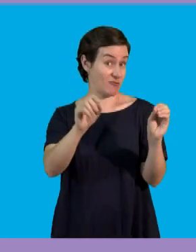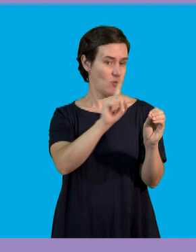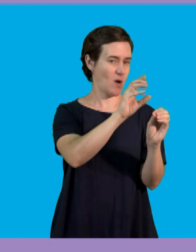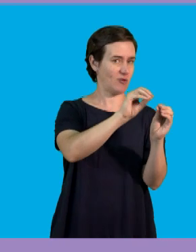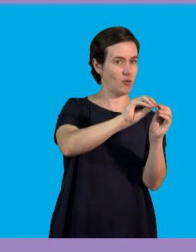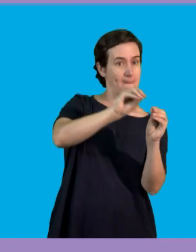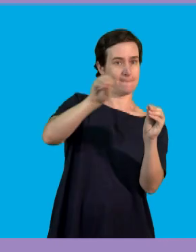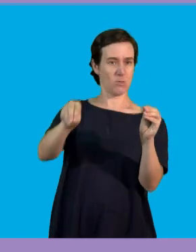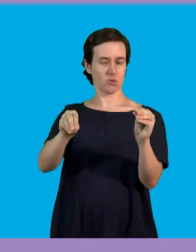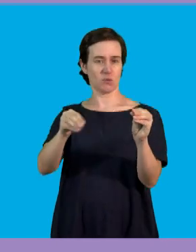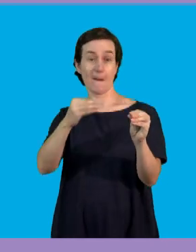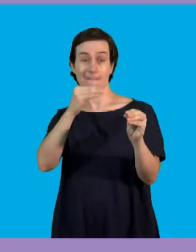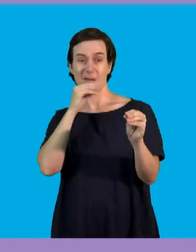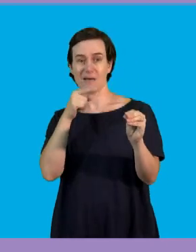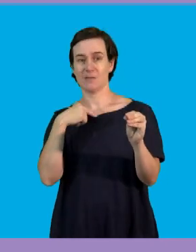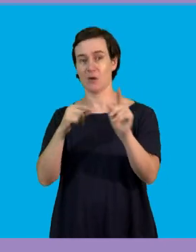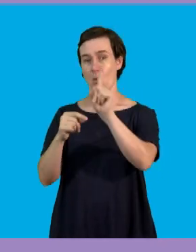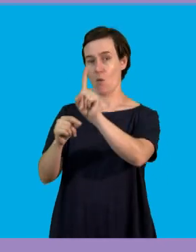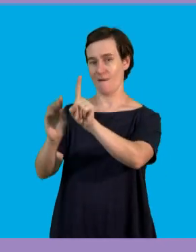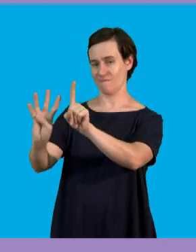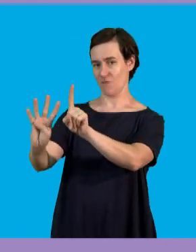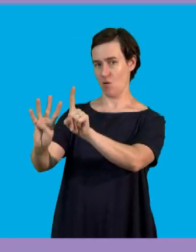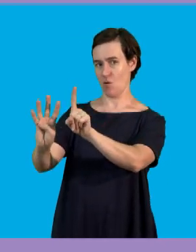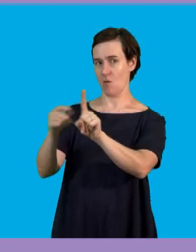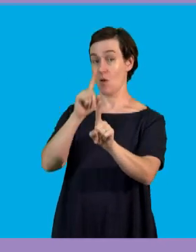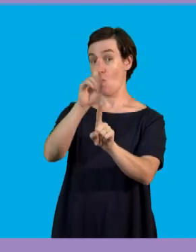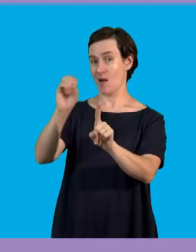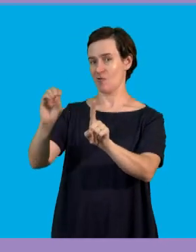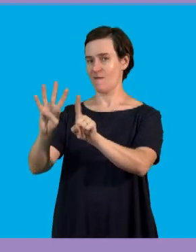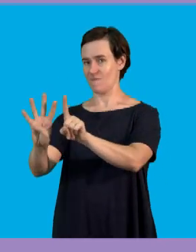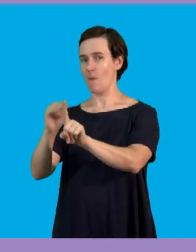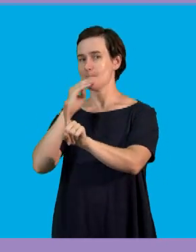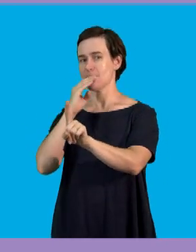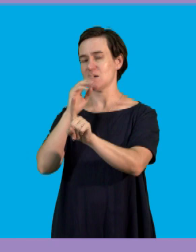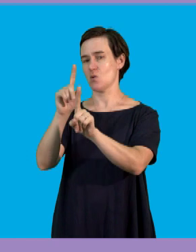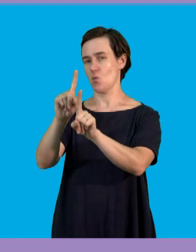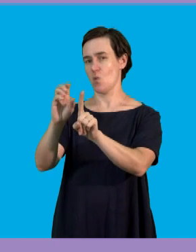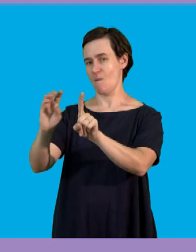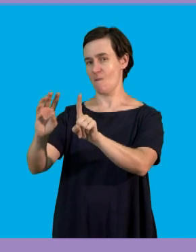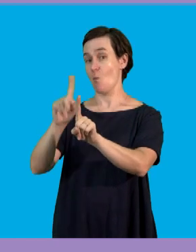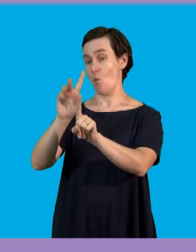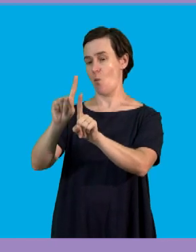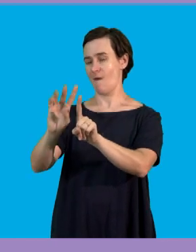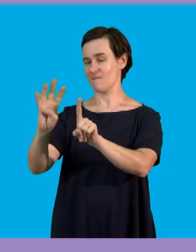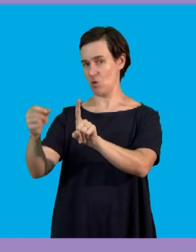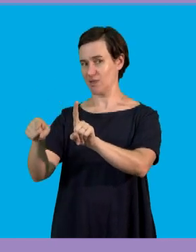column with 800. But now I have 100 here and 4 tens. So if I